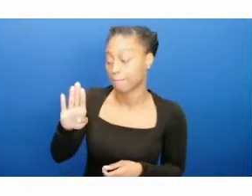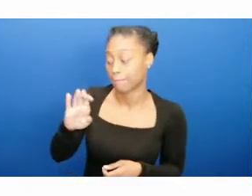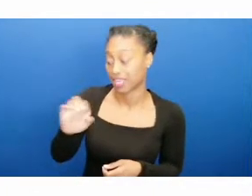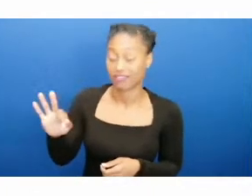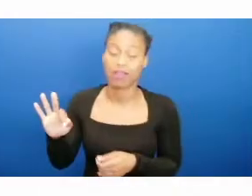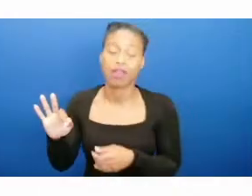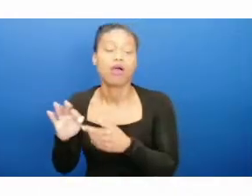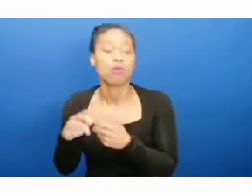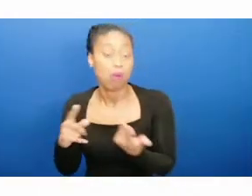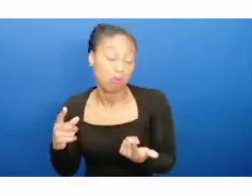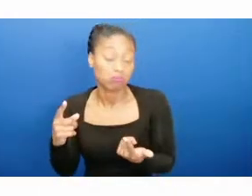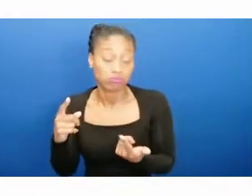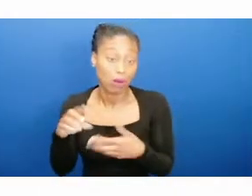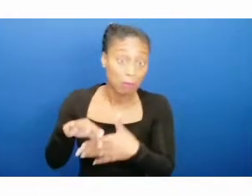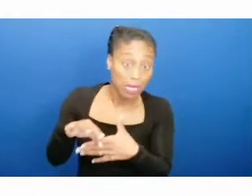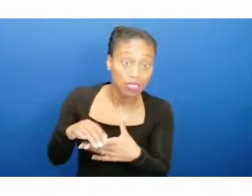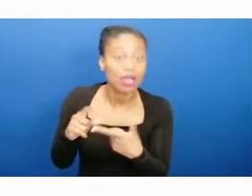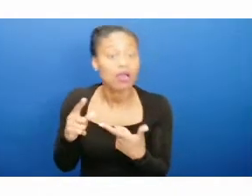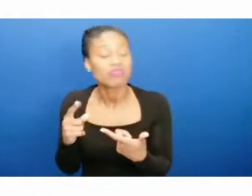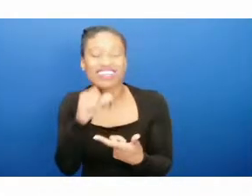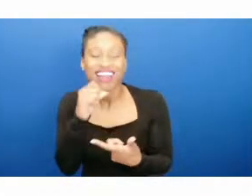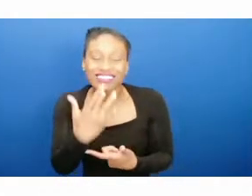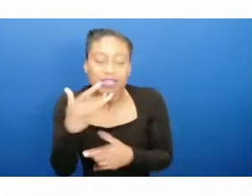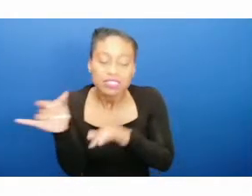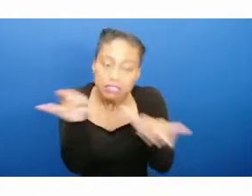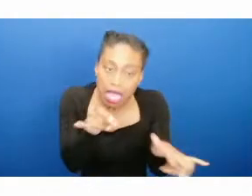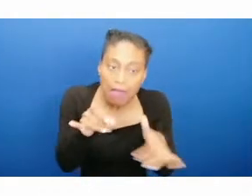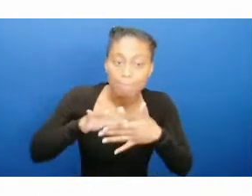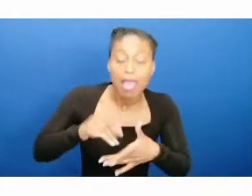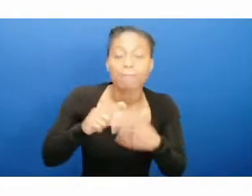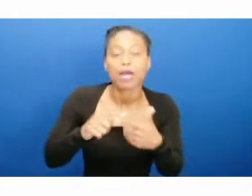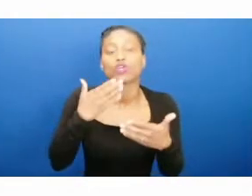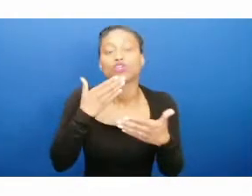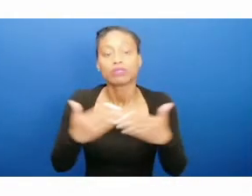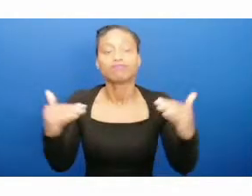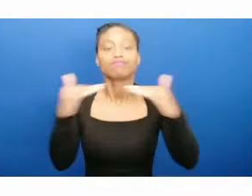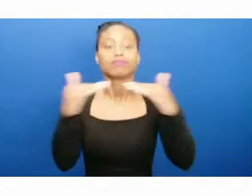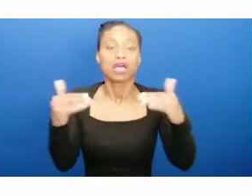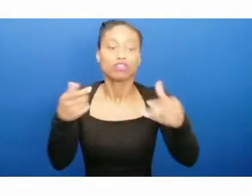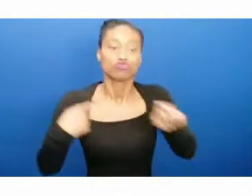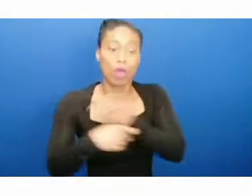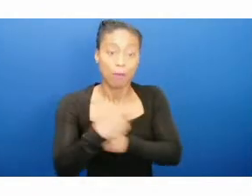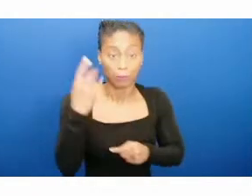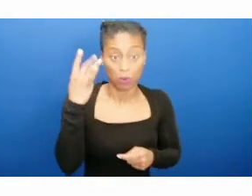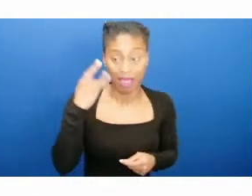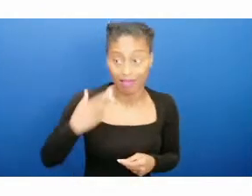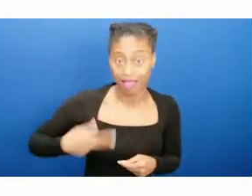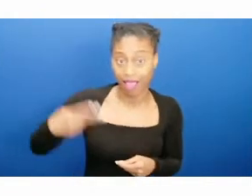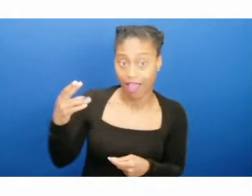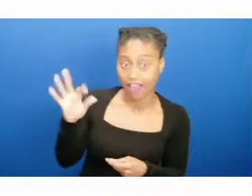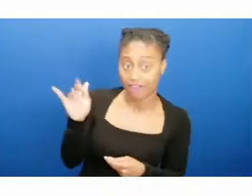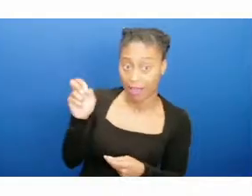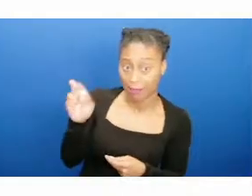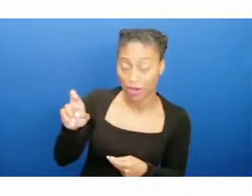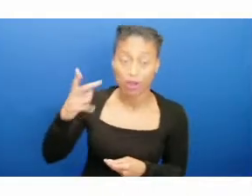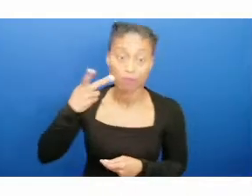they're an excellent swap because they're high in fiber, they're high in protein, and they're really nutrient